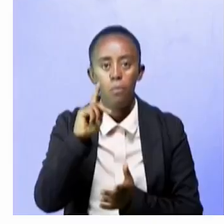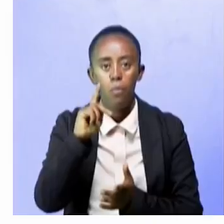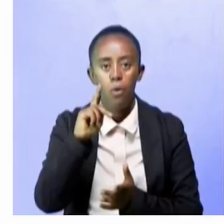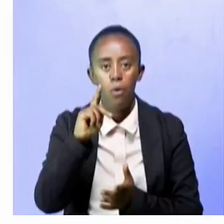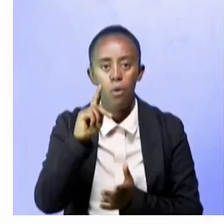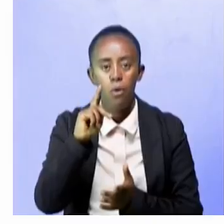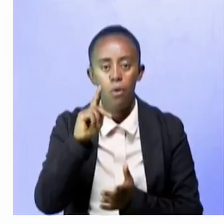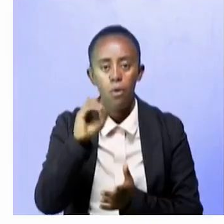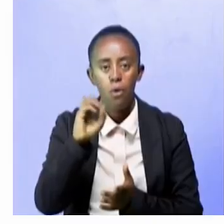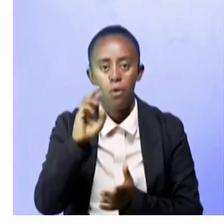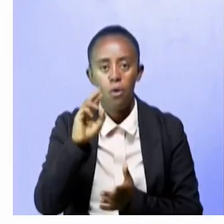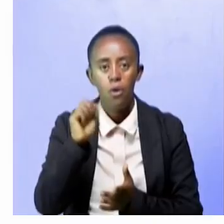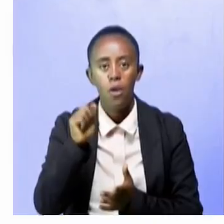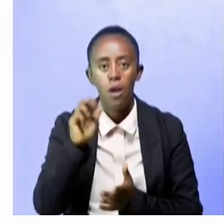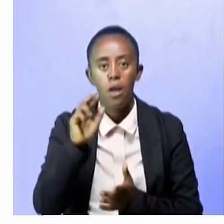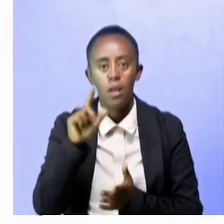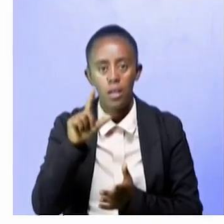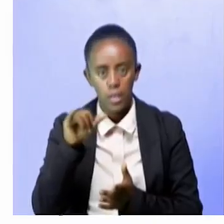Temporary.